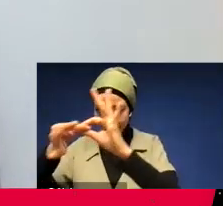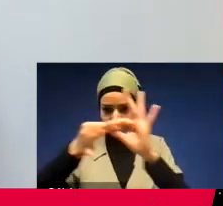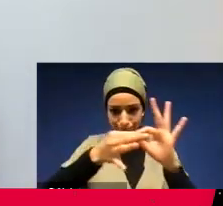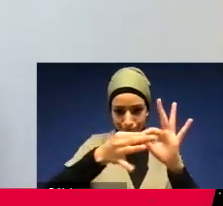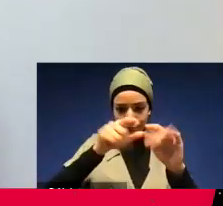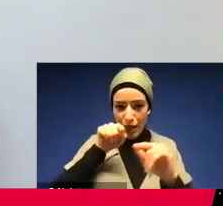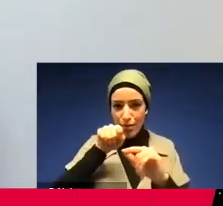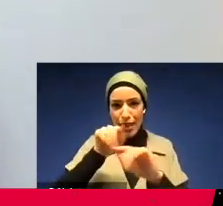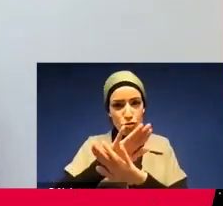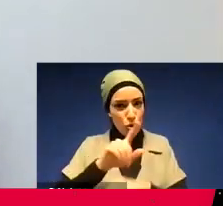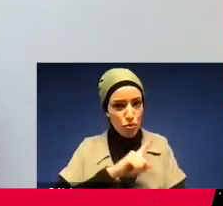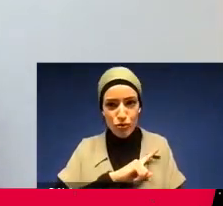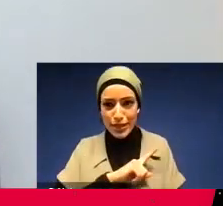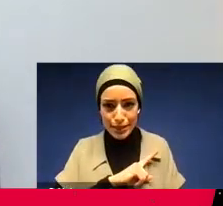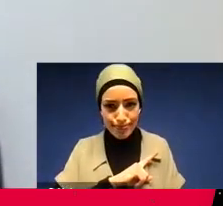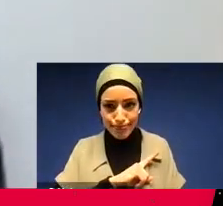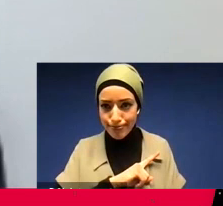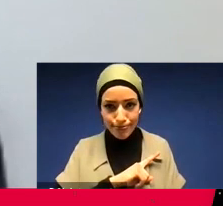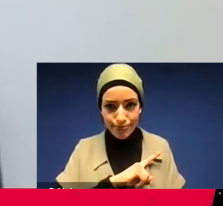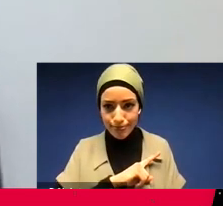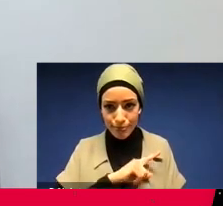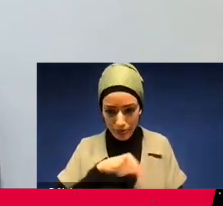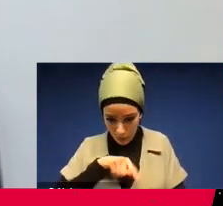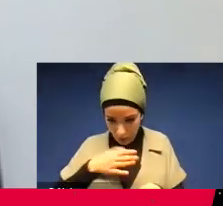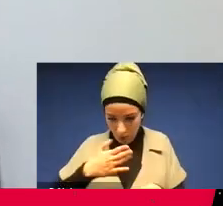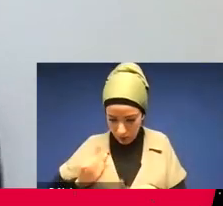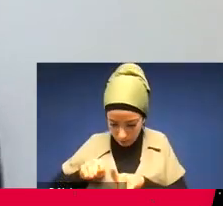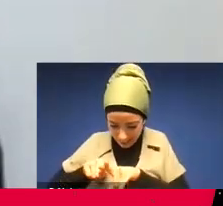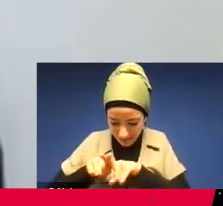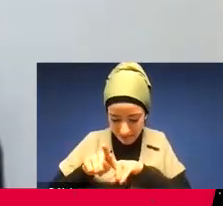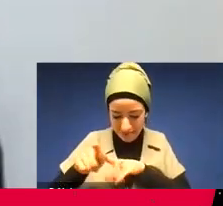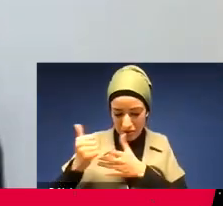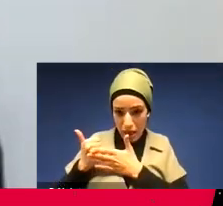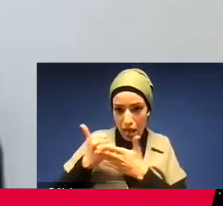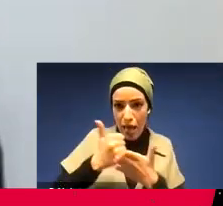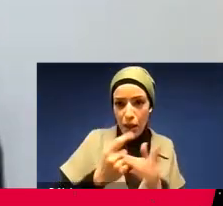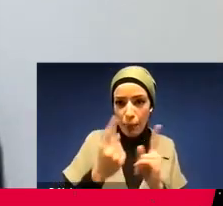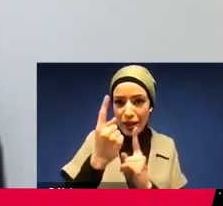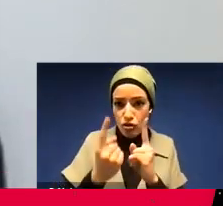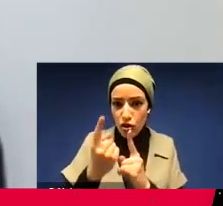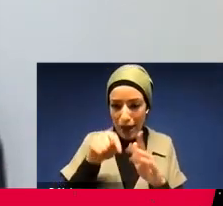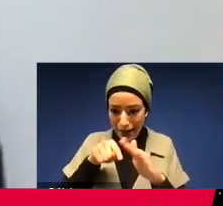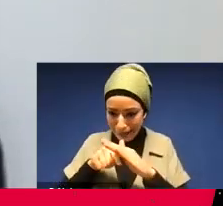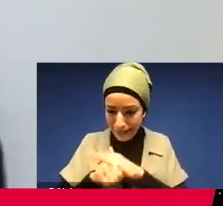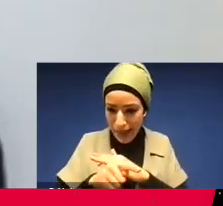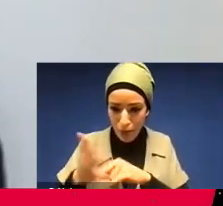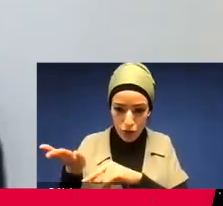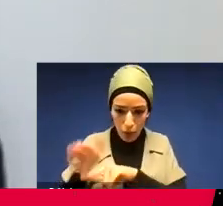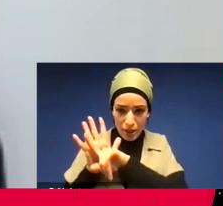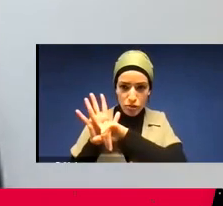the reason we are trying to help each other out of these oppressive